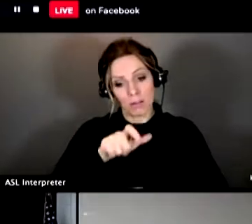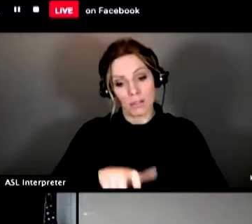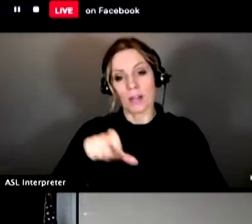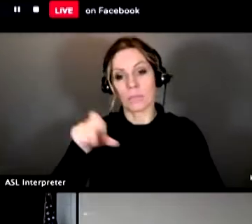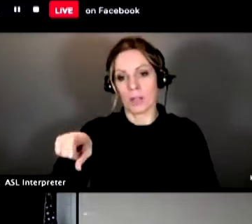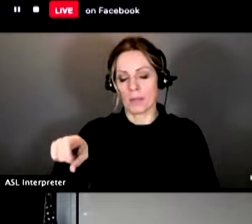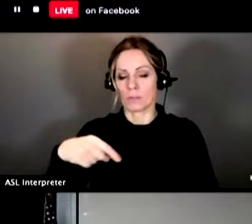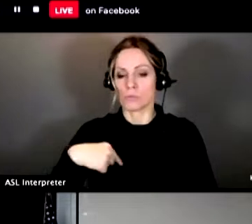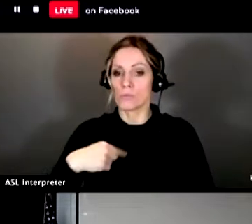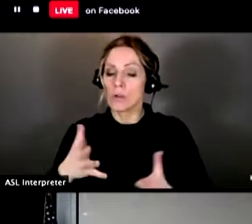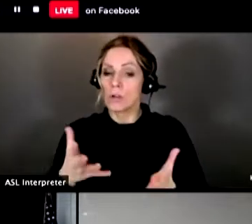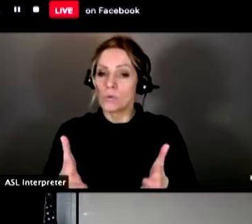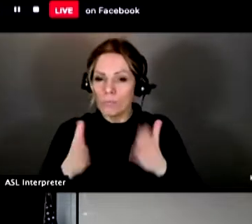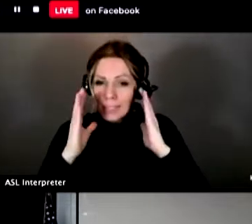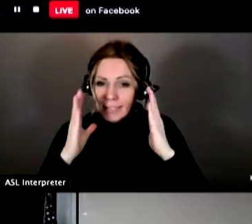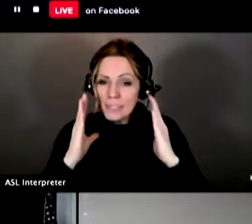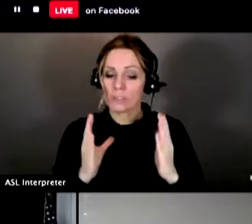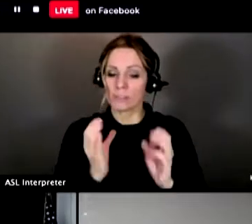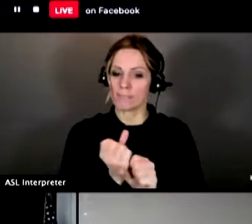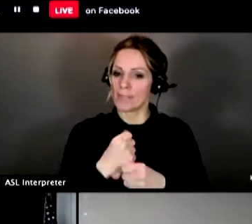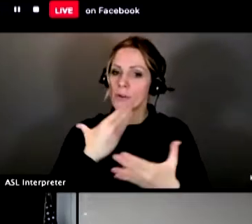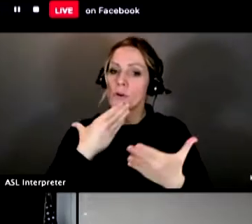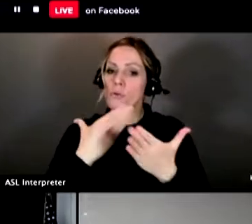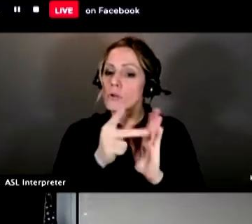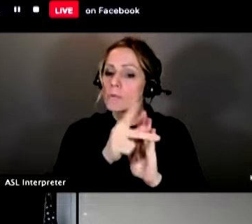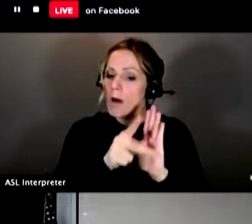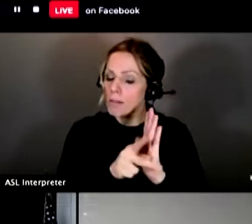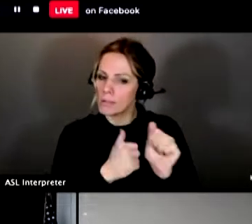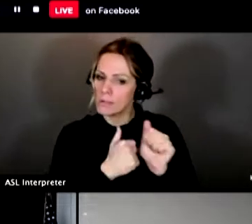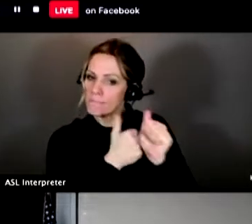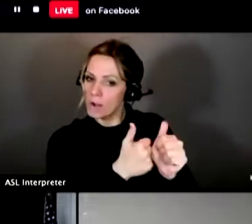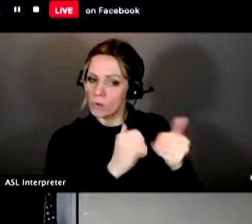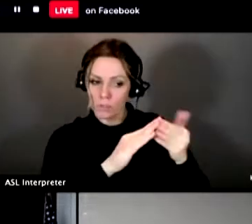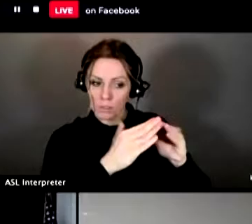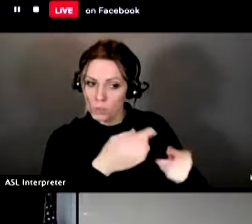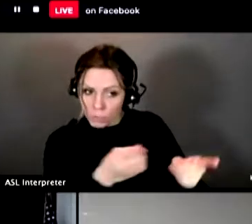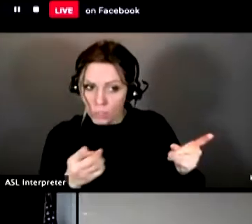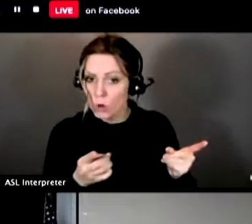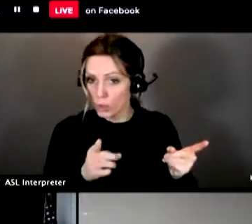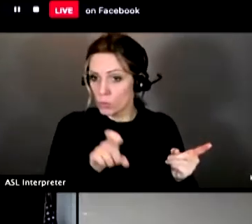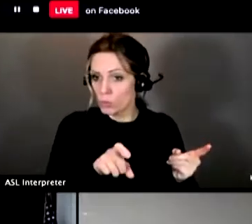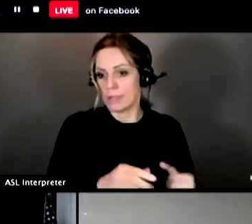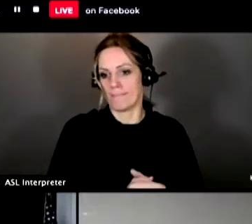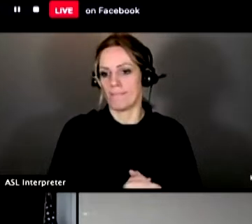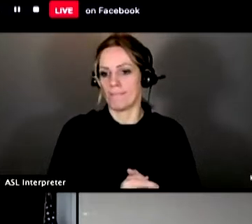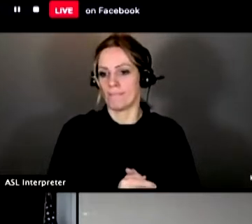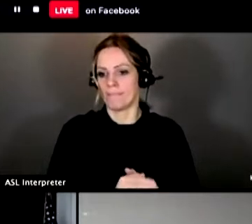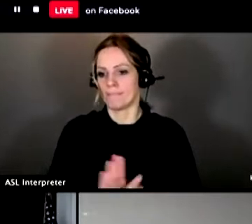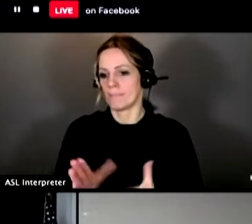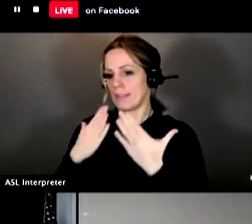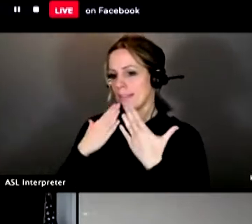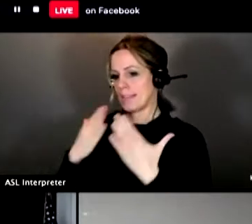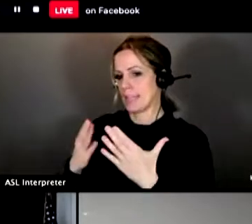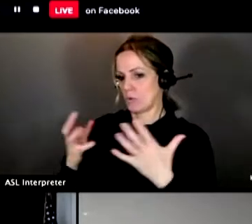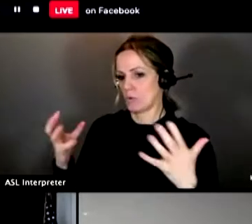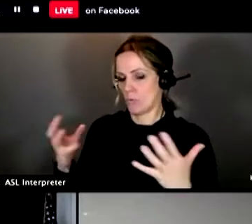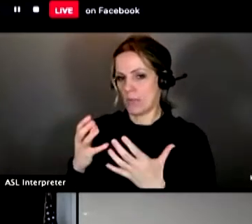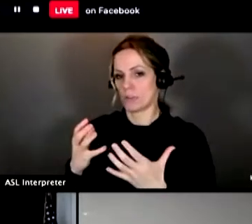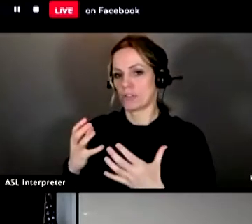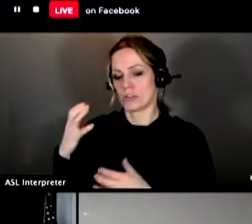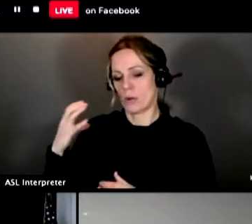good policy based on what the community needs. Thank you so much, Council Chair Fowler, and for